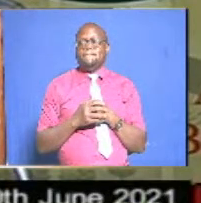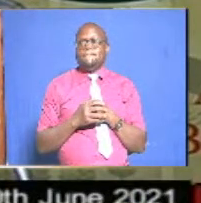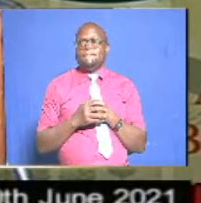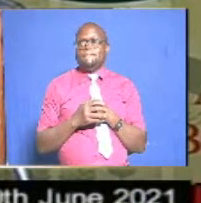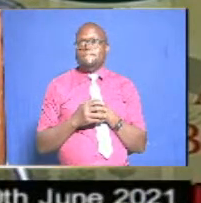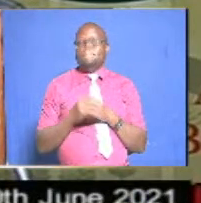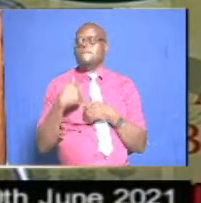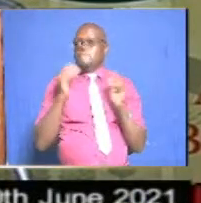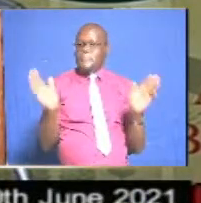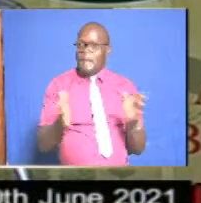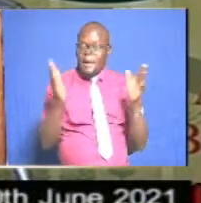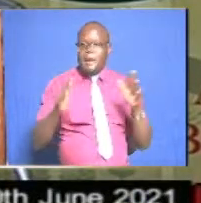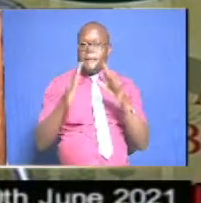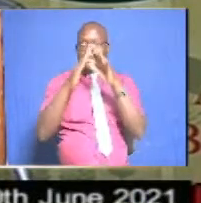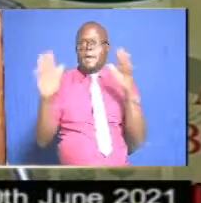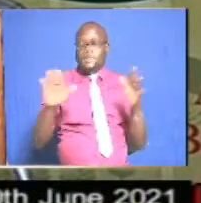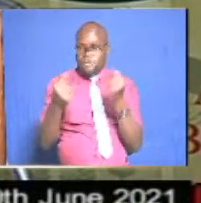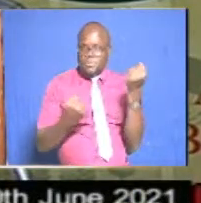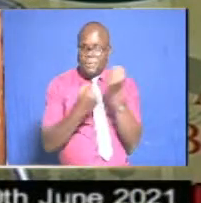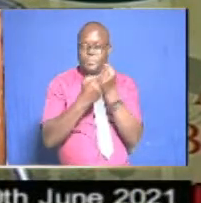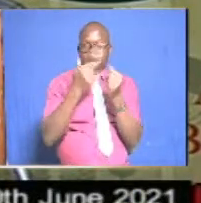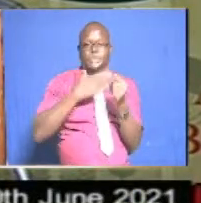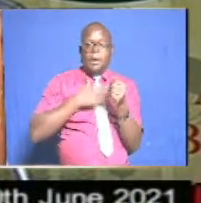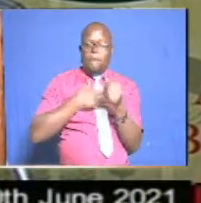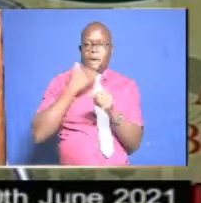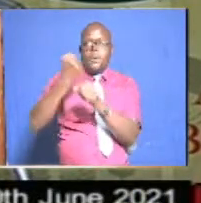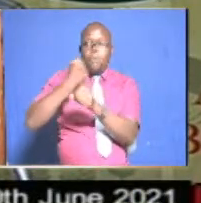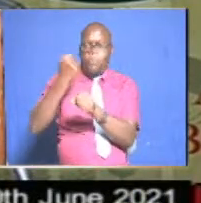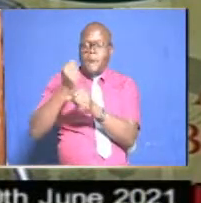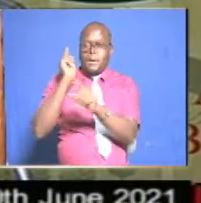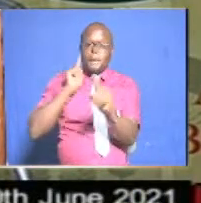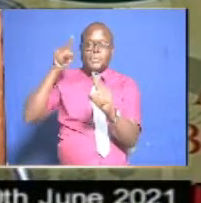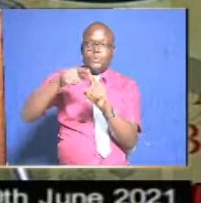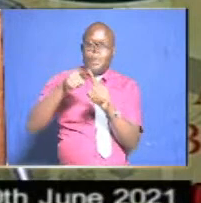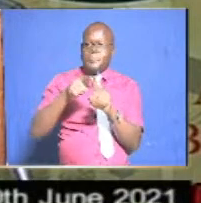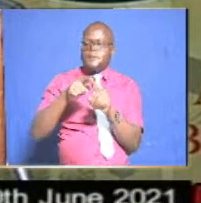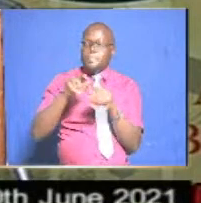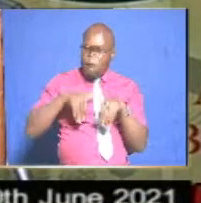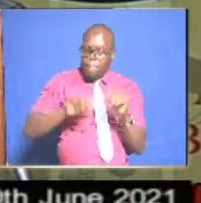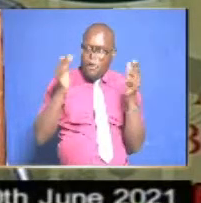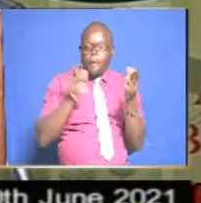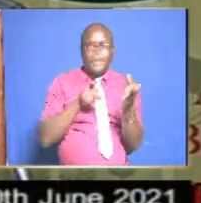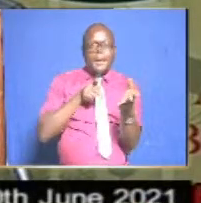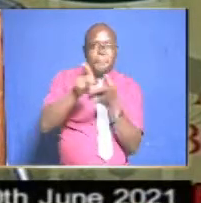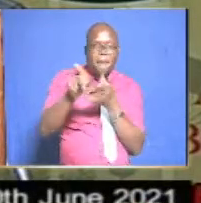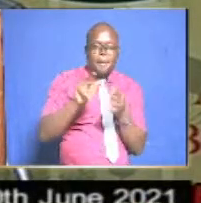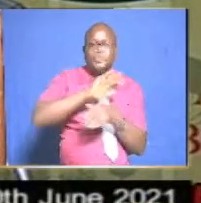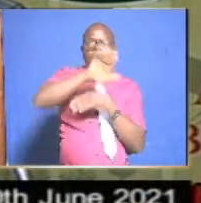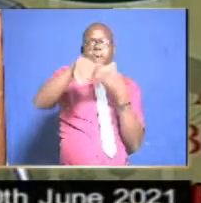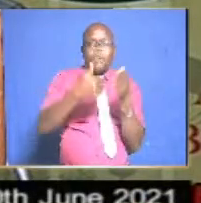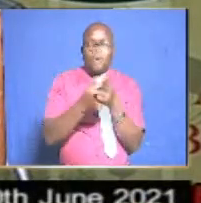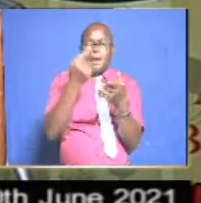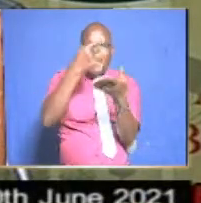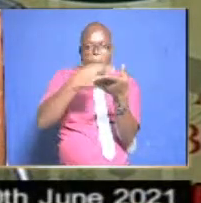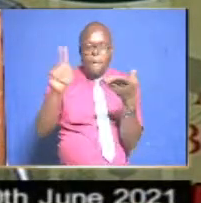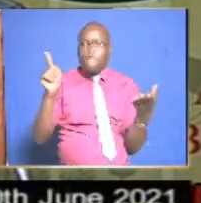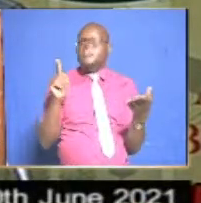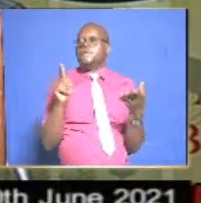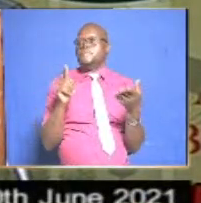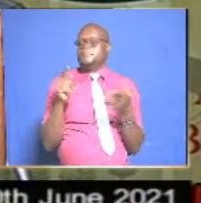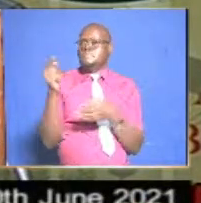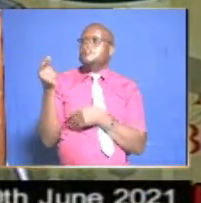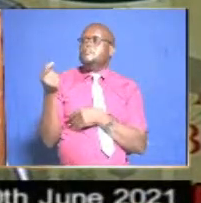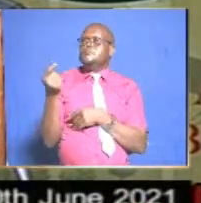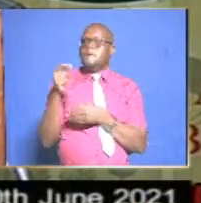I urge the House to support our efforts towards enforcing compliance in payment of all verified pending bills by the county